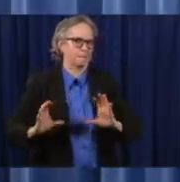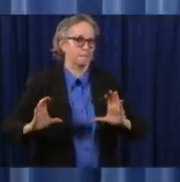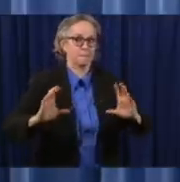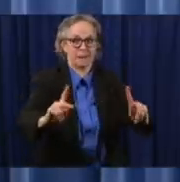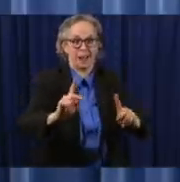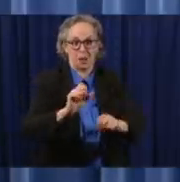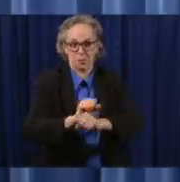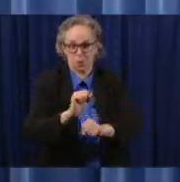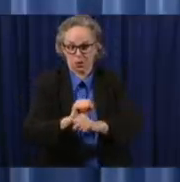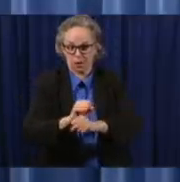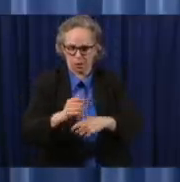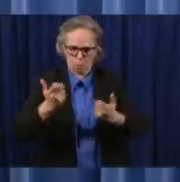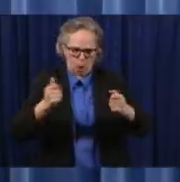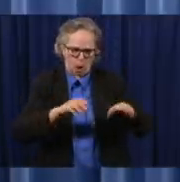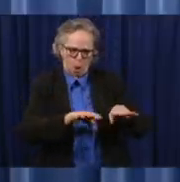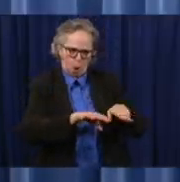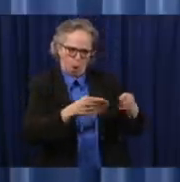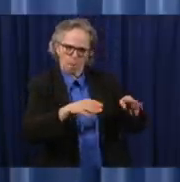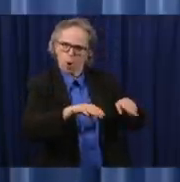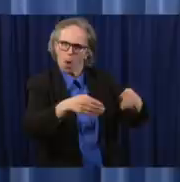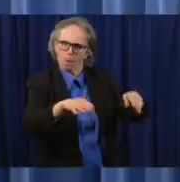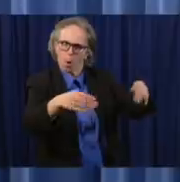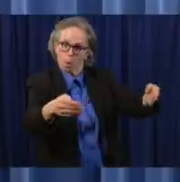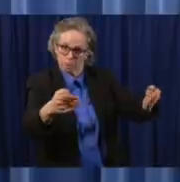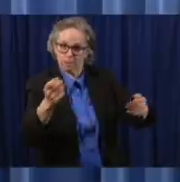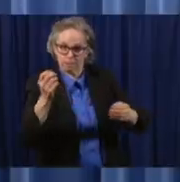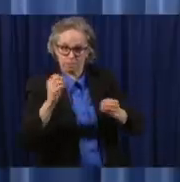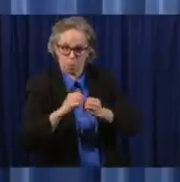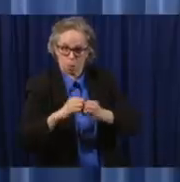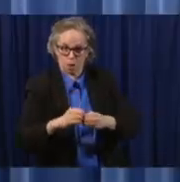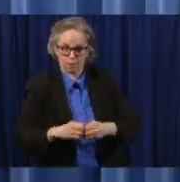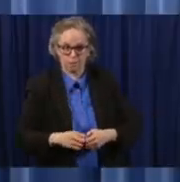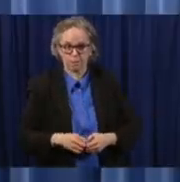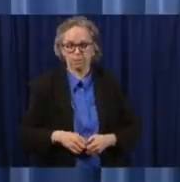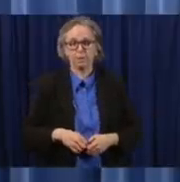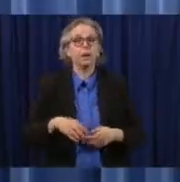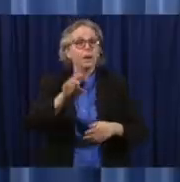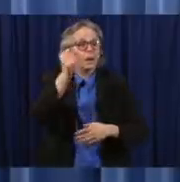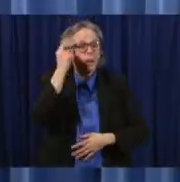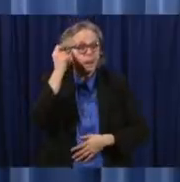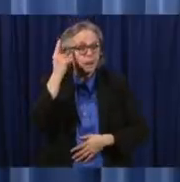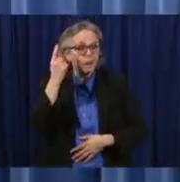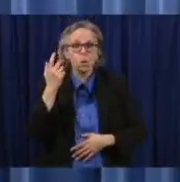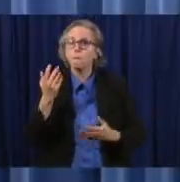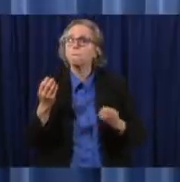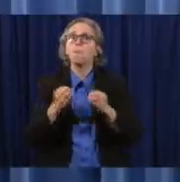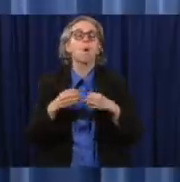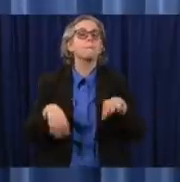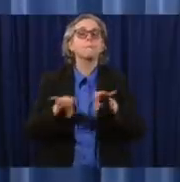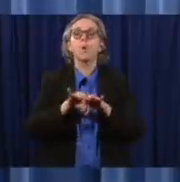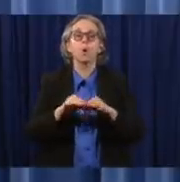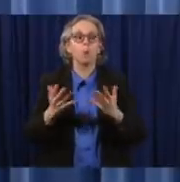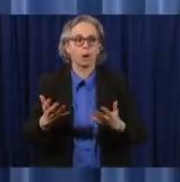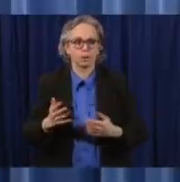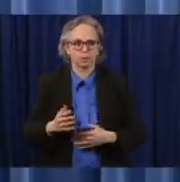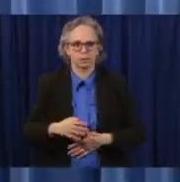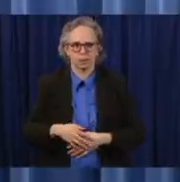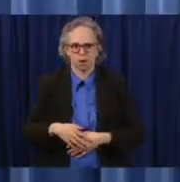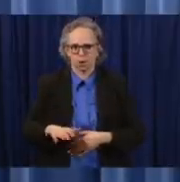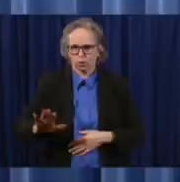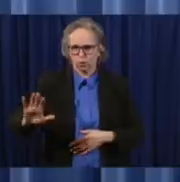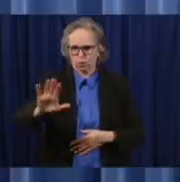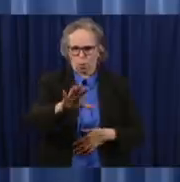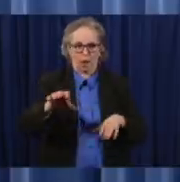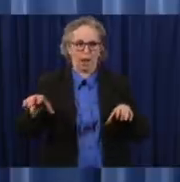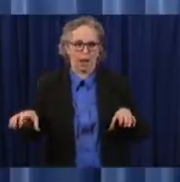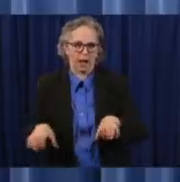it's not only equally important, but it's more important what you do and how careful you are during this period of time.